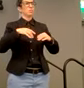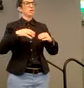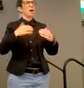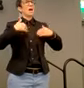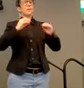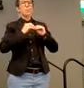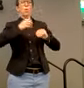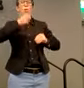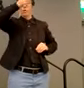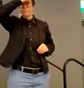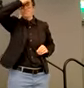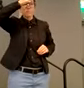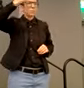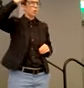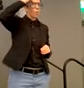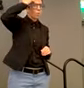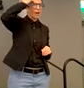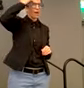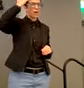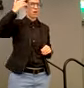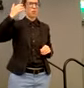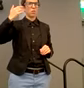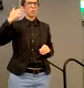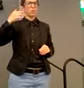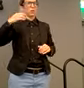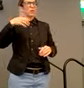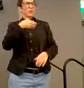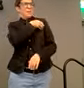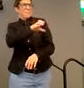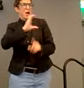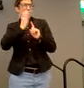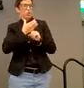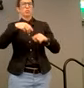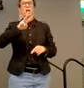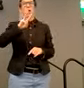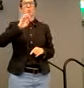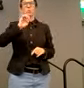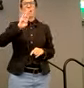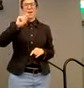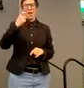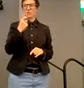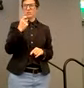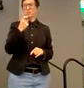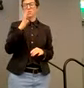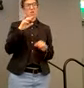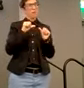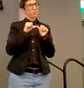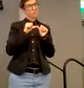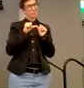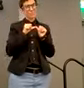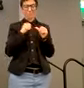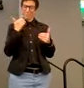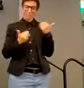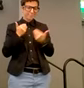aware, and empowered culture at WebEx. And that's something that we are really continually striving for.